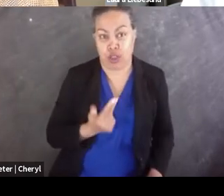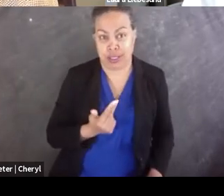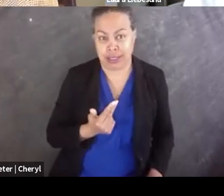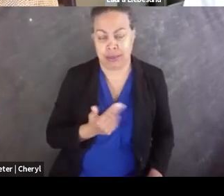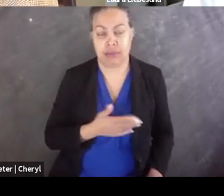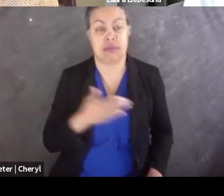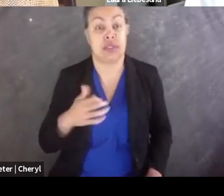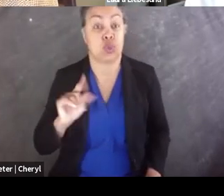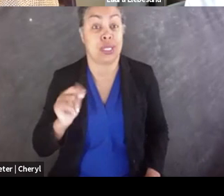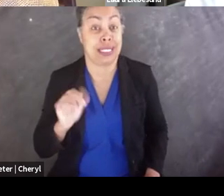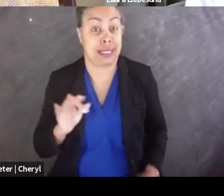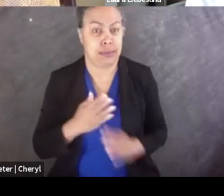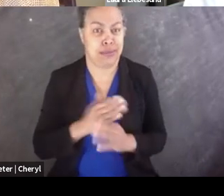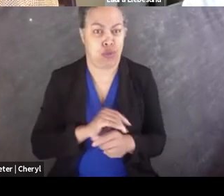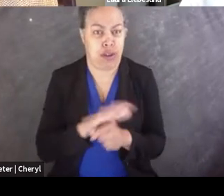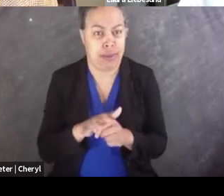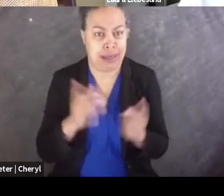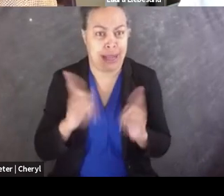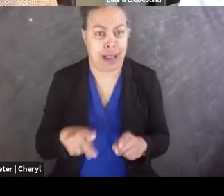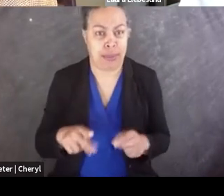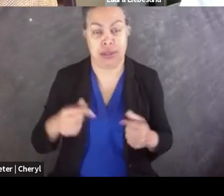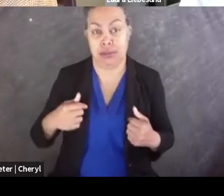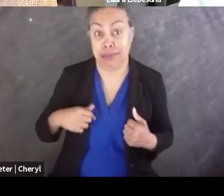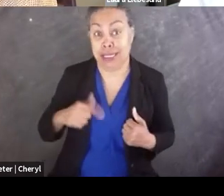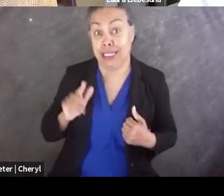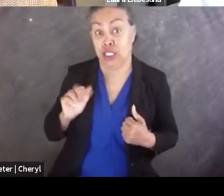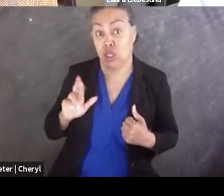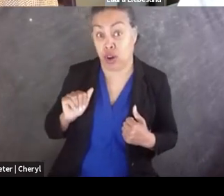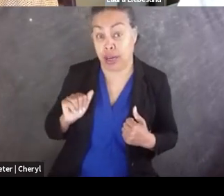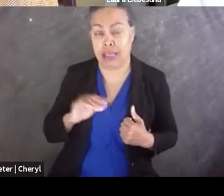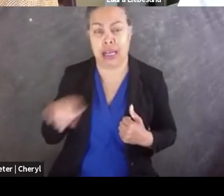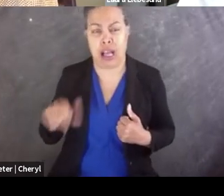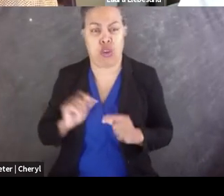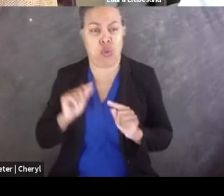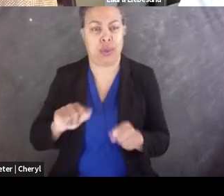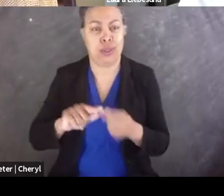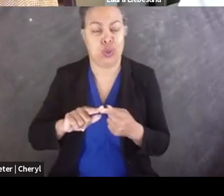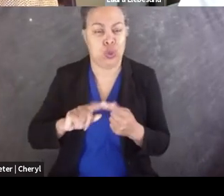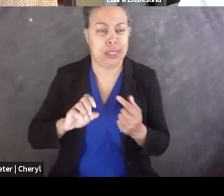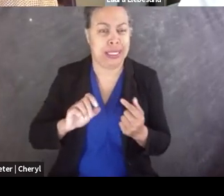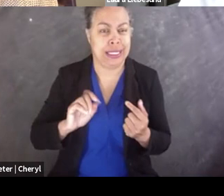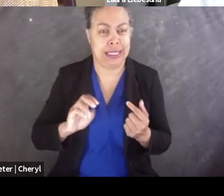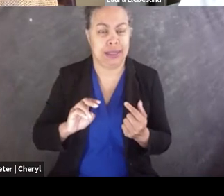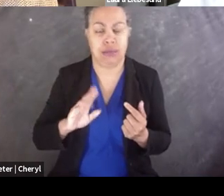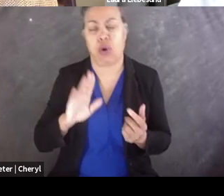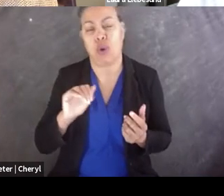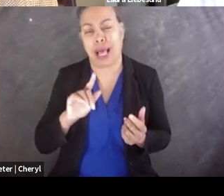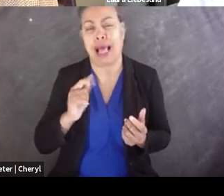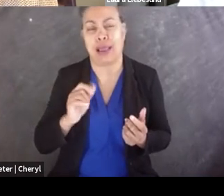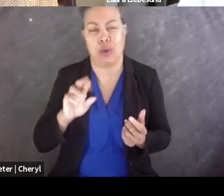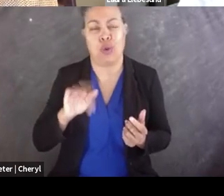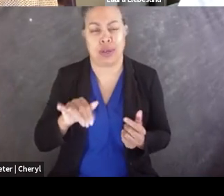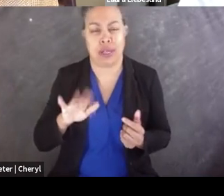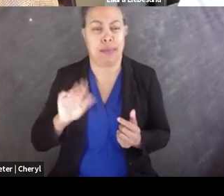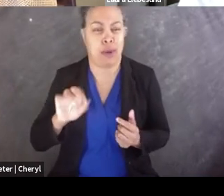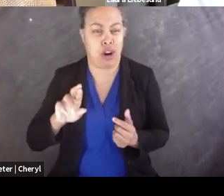the pandemic started, the event that Laura, my colleague, and I attended. And it was at the Eaton Bar, or Allegory Bar at the Eaton Hotel.